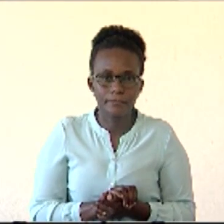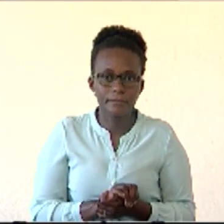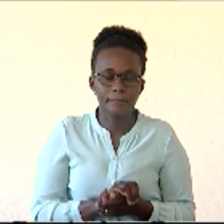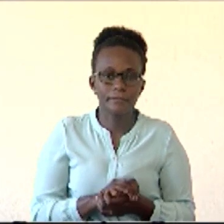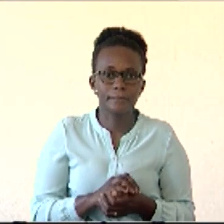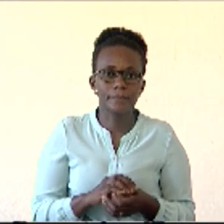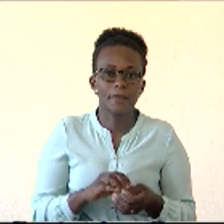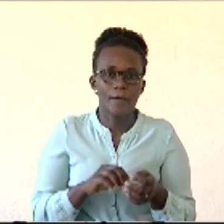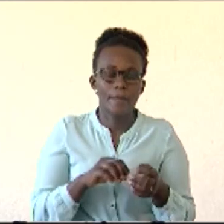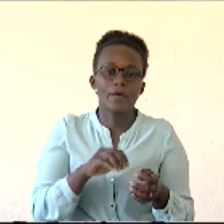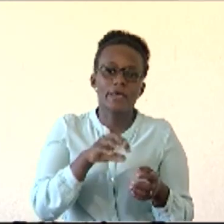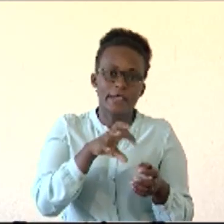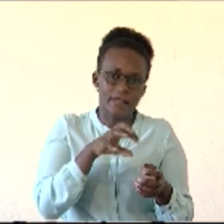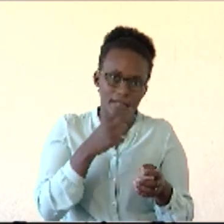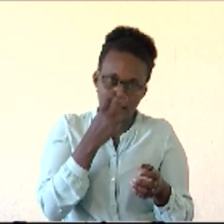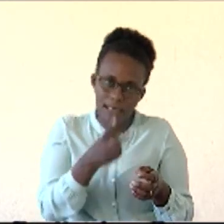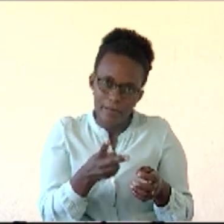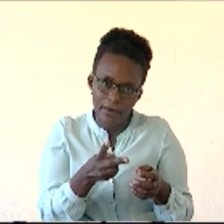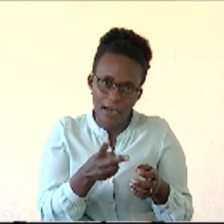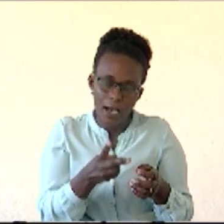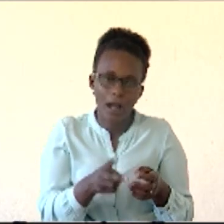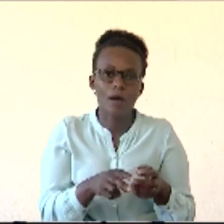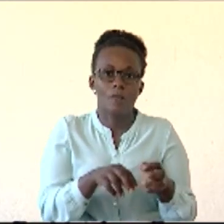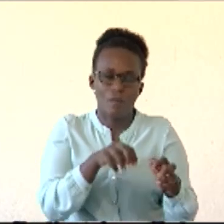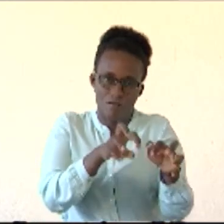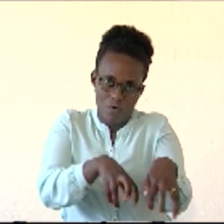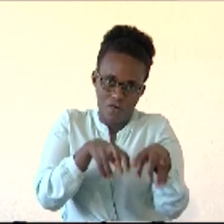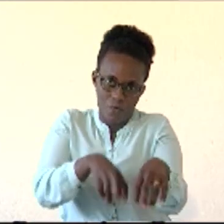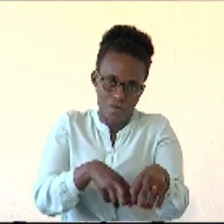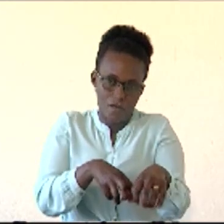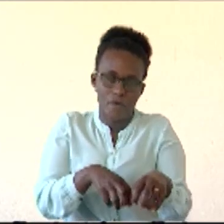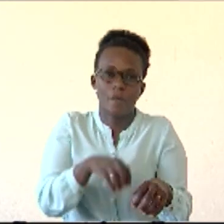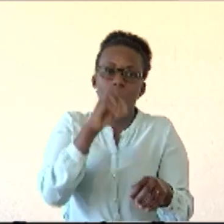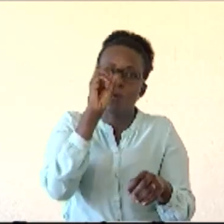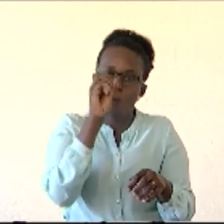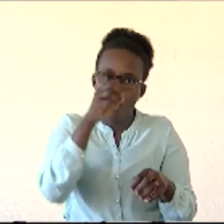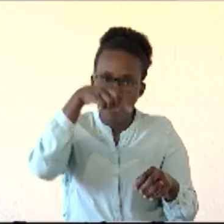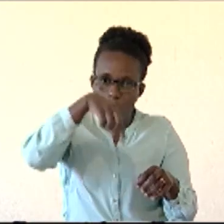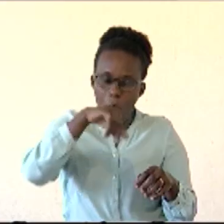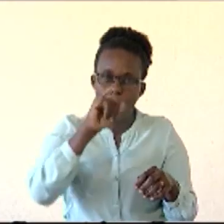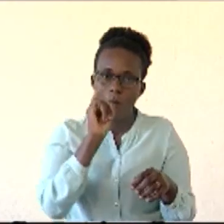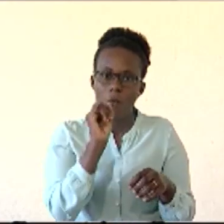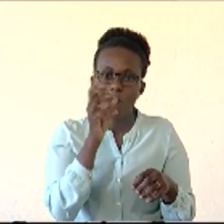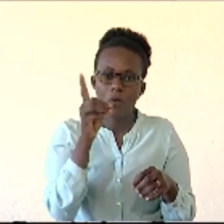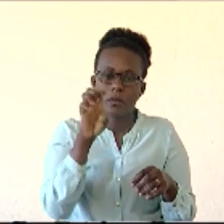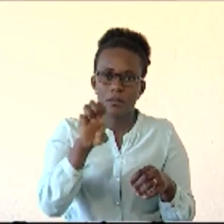is aluminum oxide, which is hydrated. It is mixed with